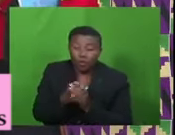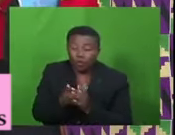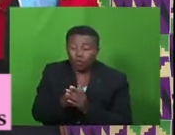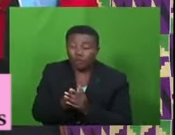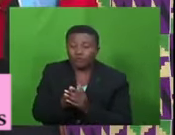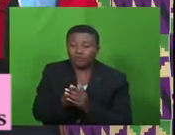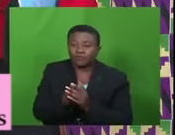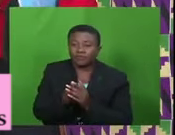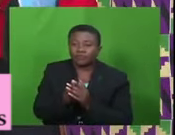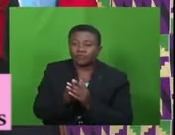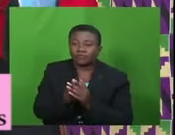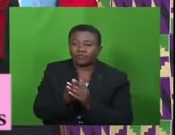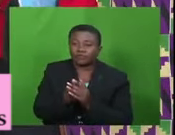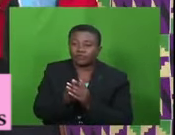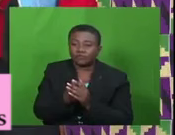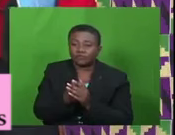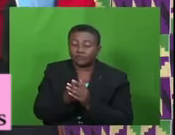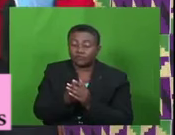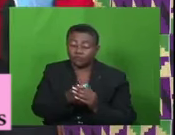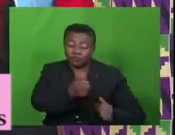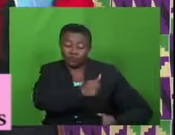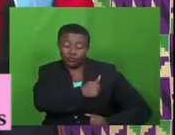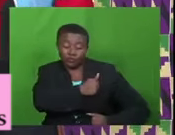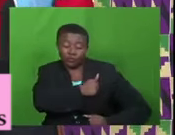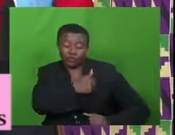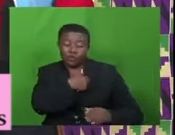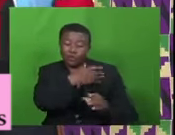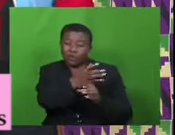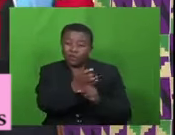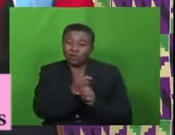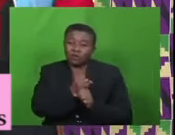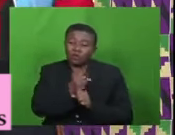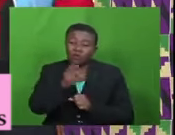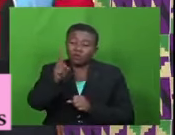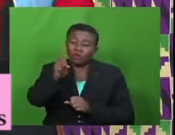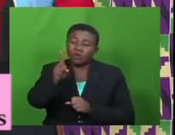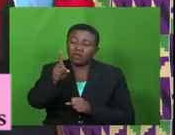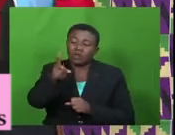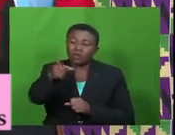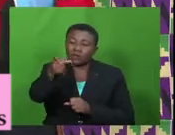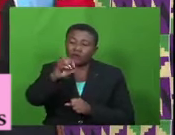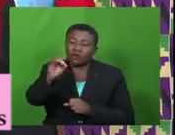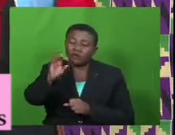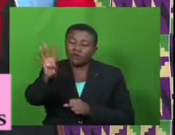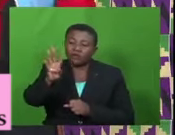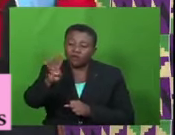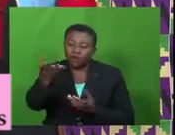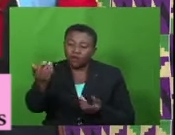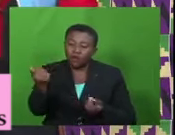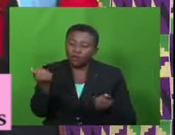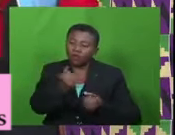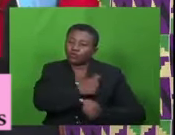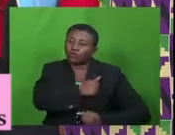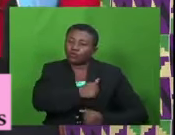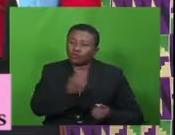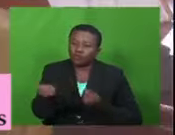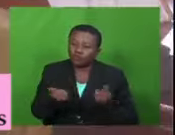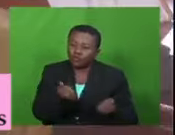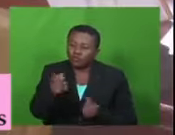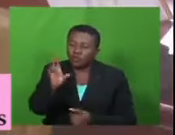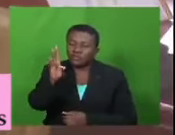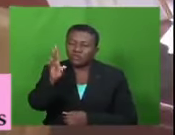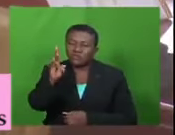few. The Army has received 104 armored personnel carriers, 70 utility troop